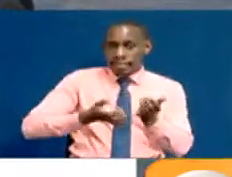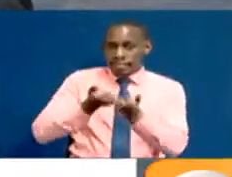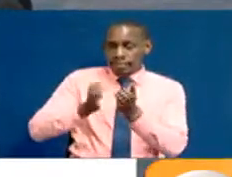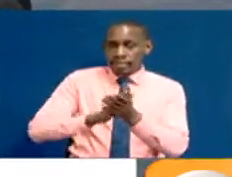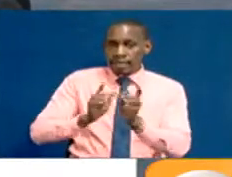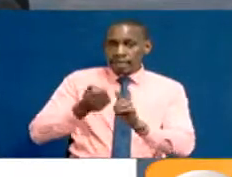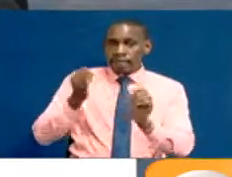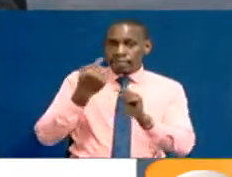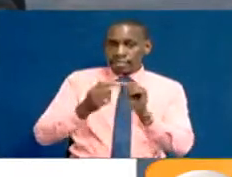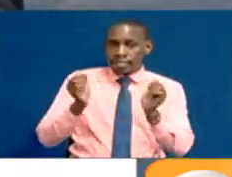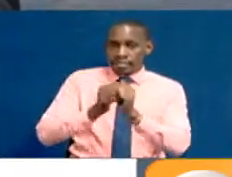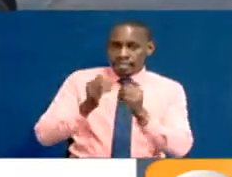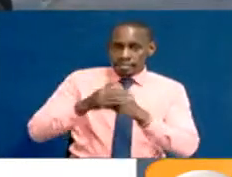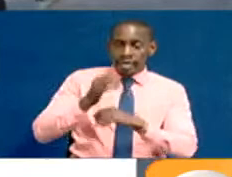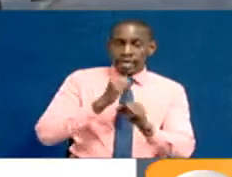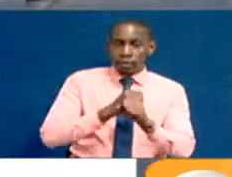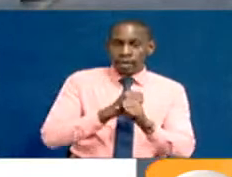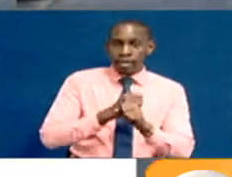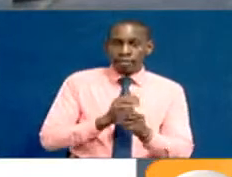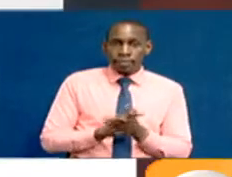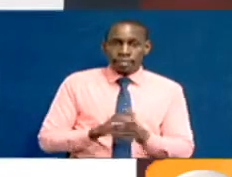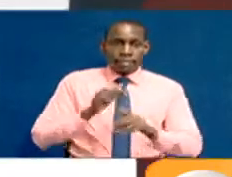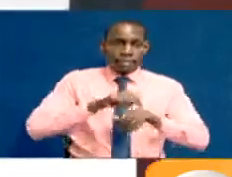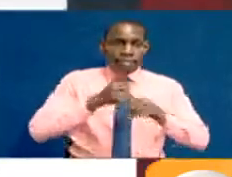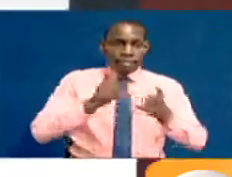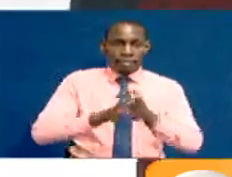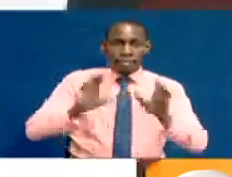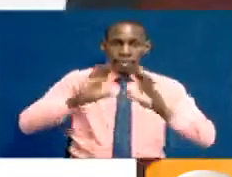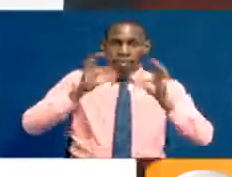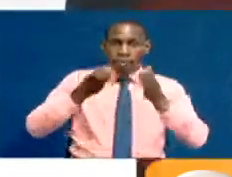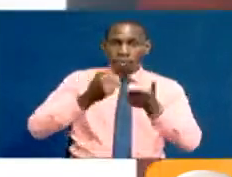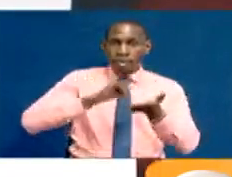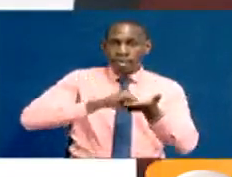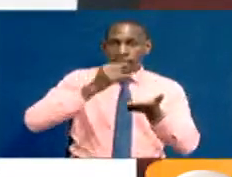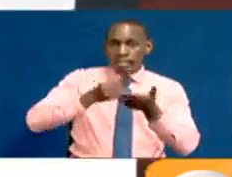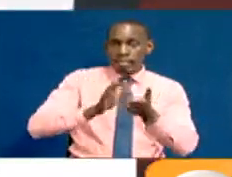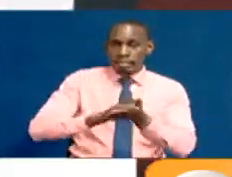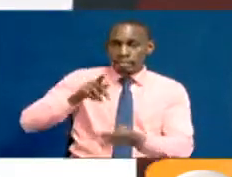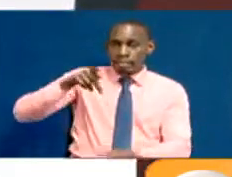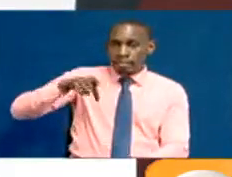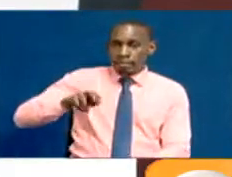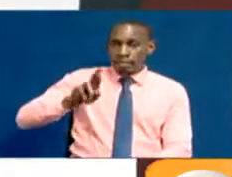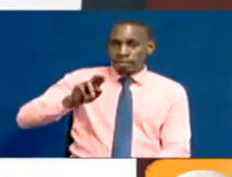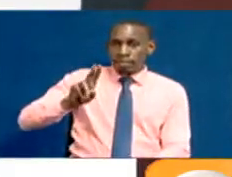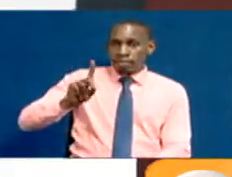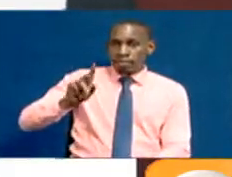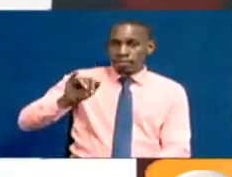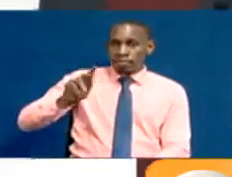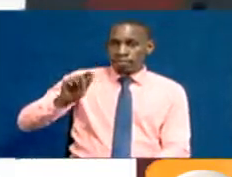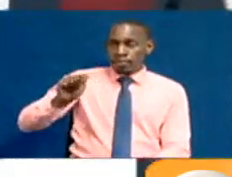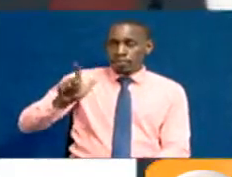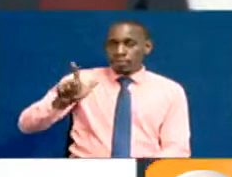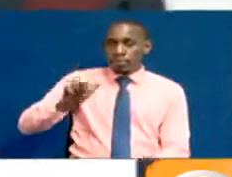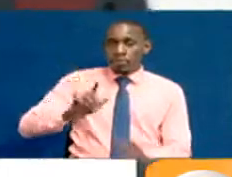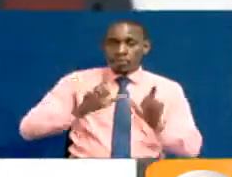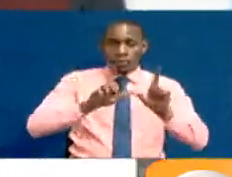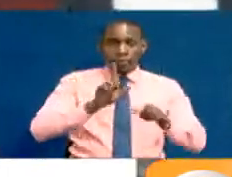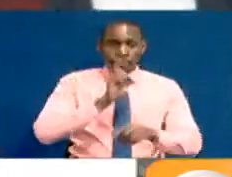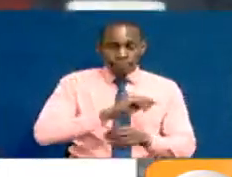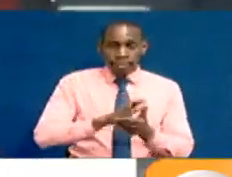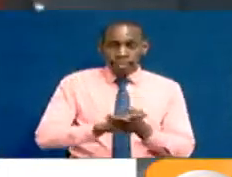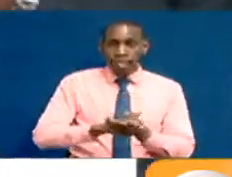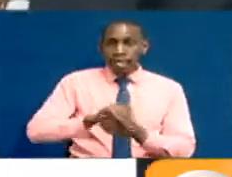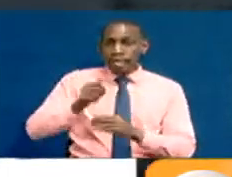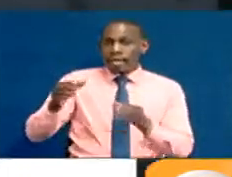the first 10 years of operation. So far, global insurer Prudential PLC has been certified by the center, with